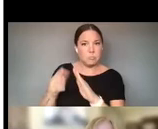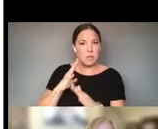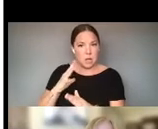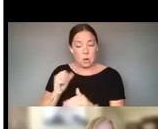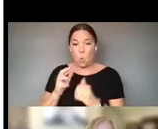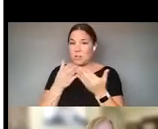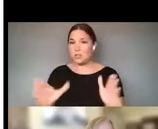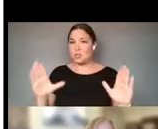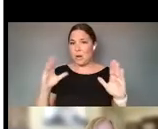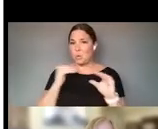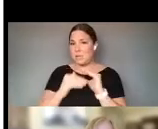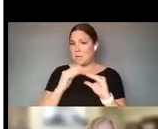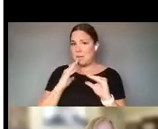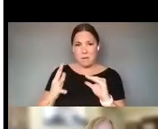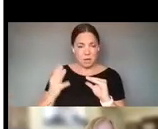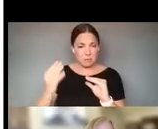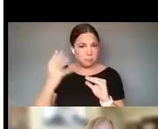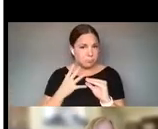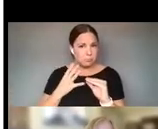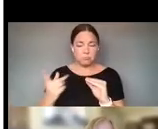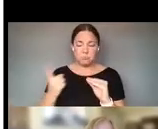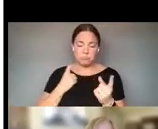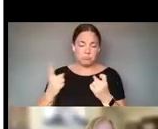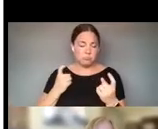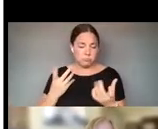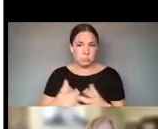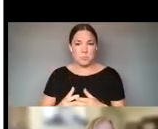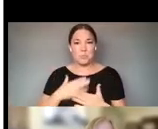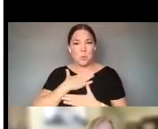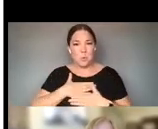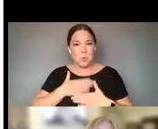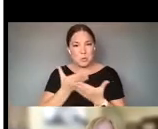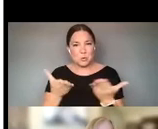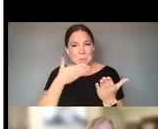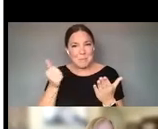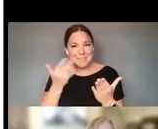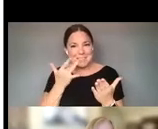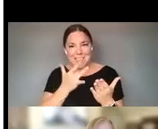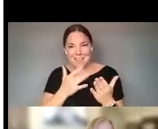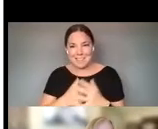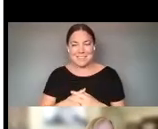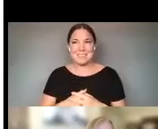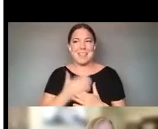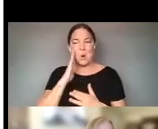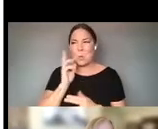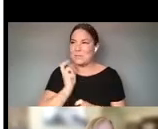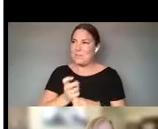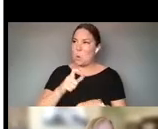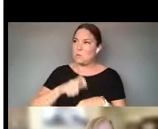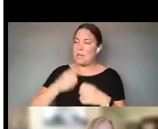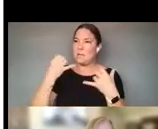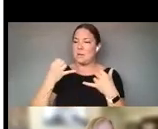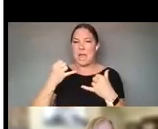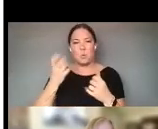to our general email box. Um, uh, we wish you the best of luck in this. We know that this is a difficult time and a difficult